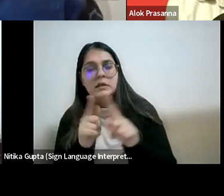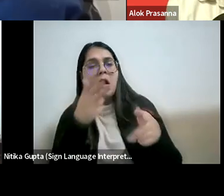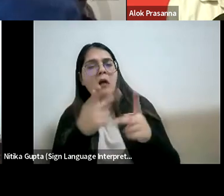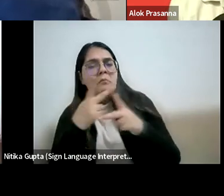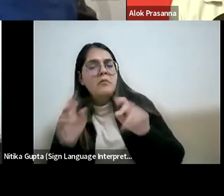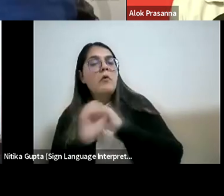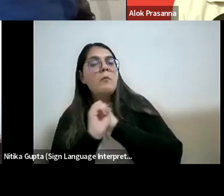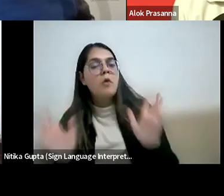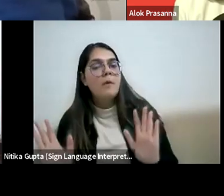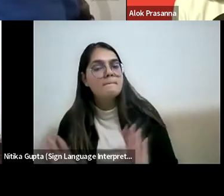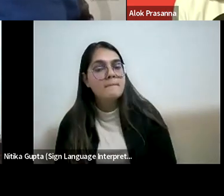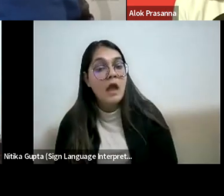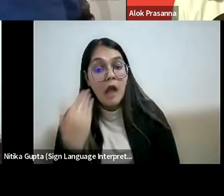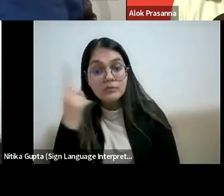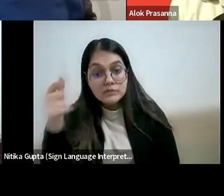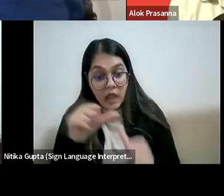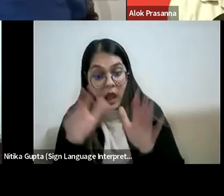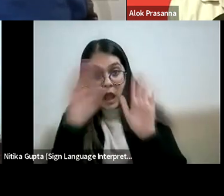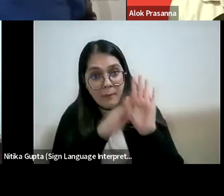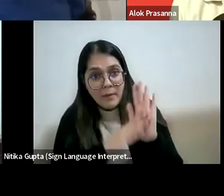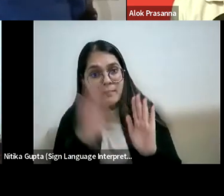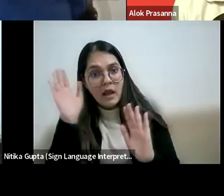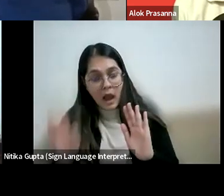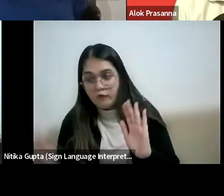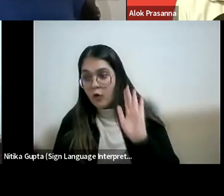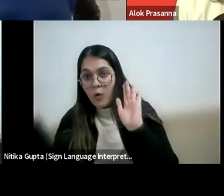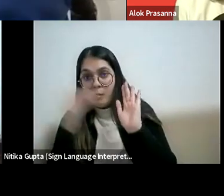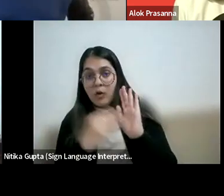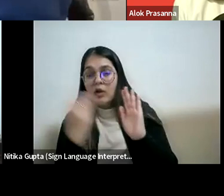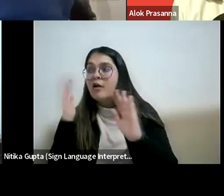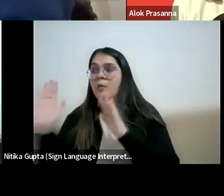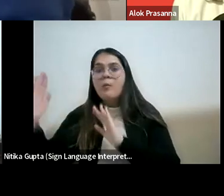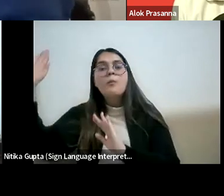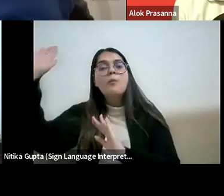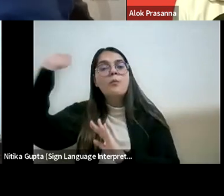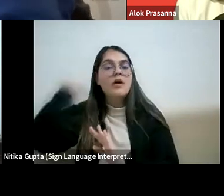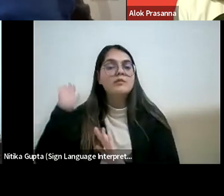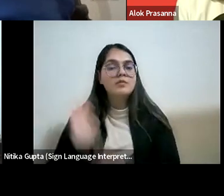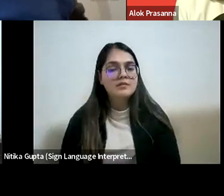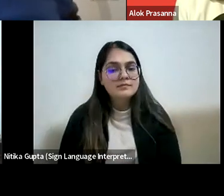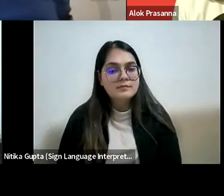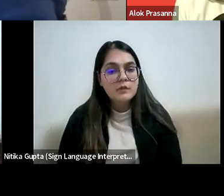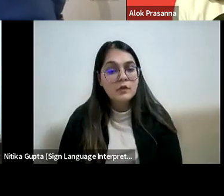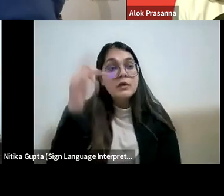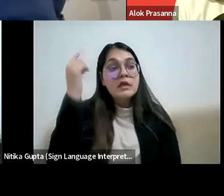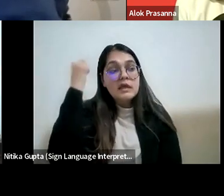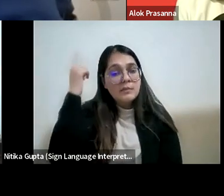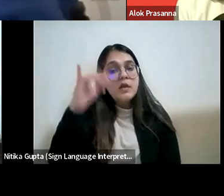amendment came into the American Constitution in those times, keeping in view the social